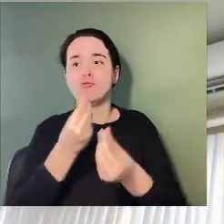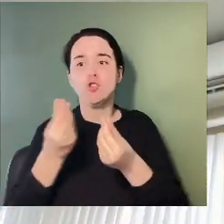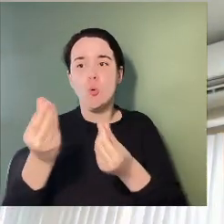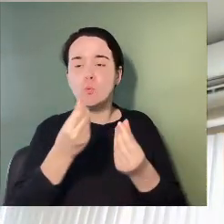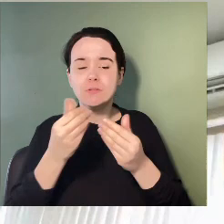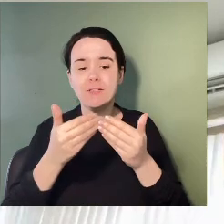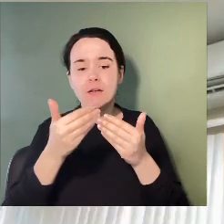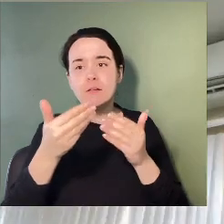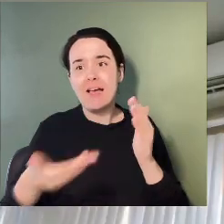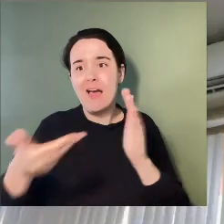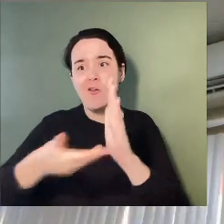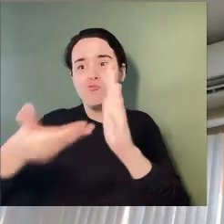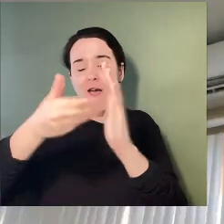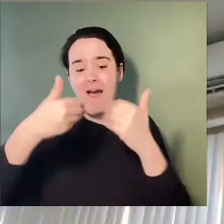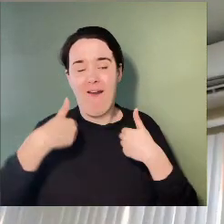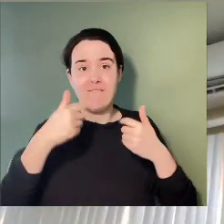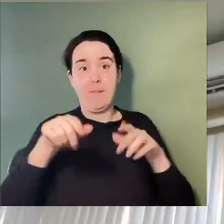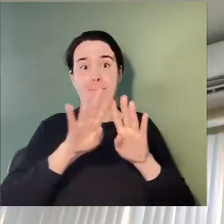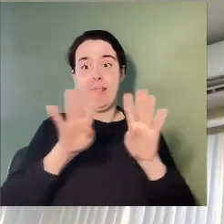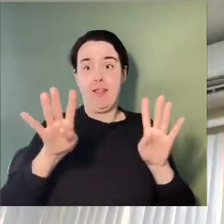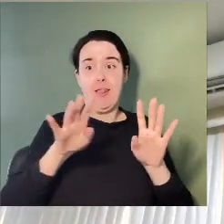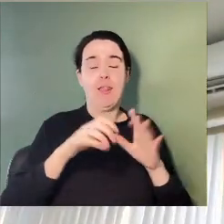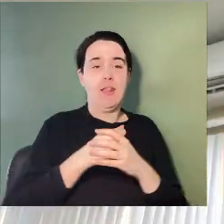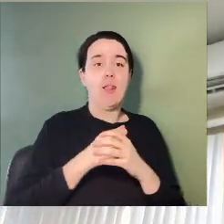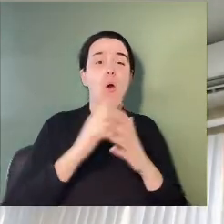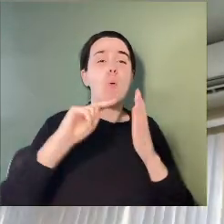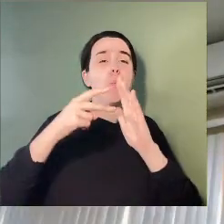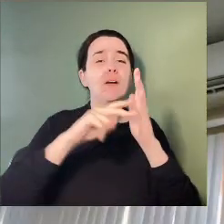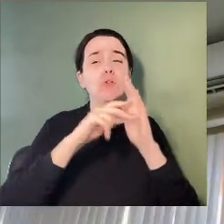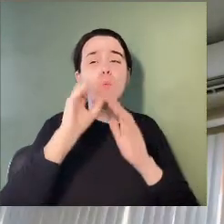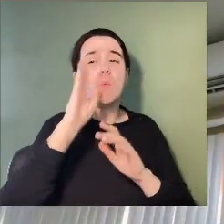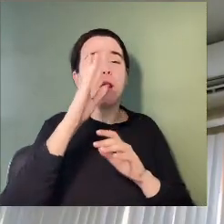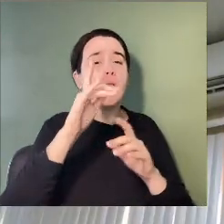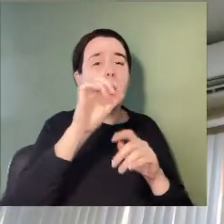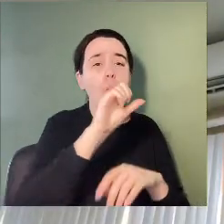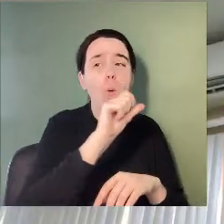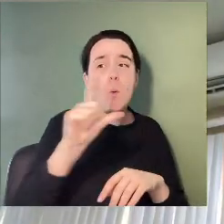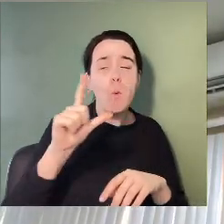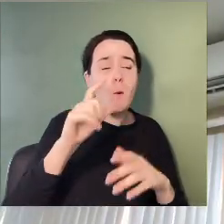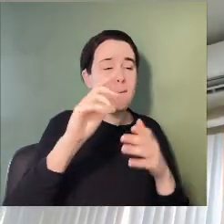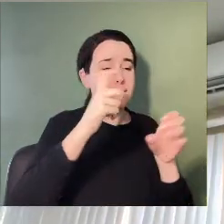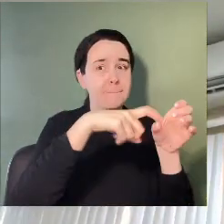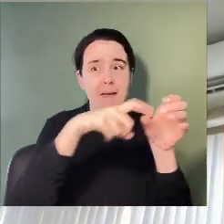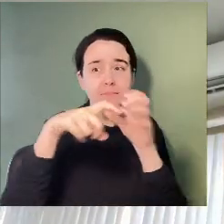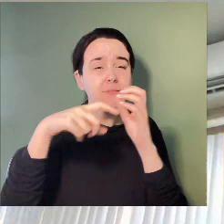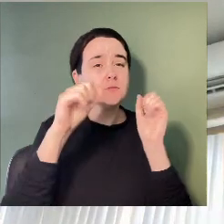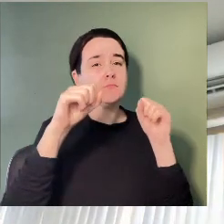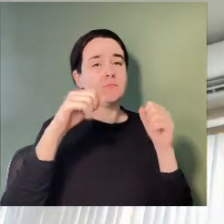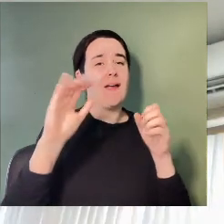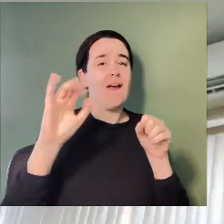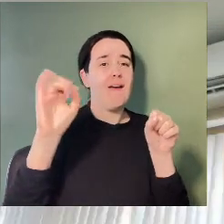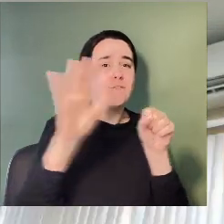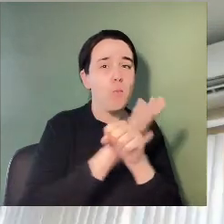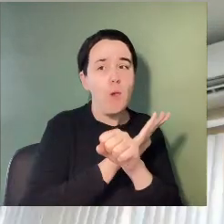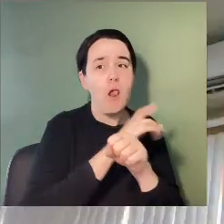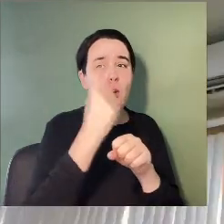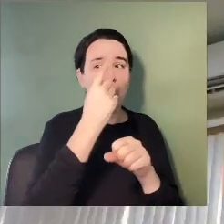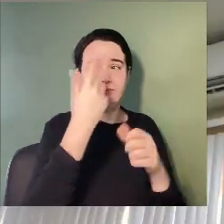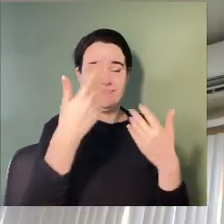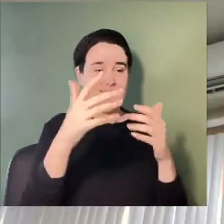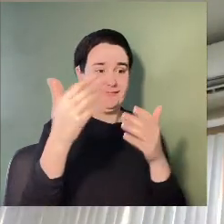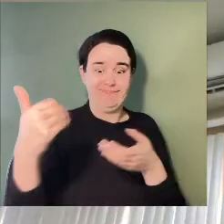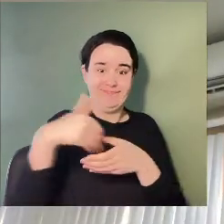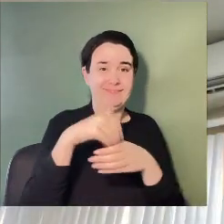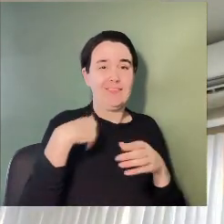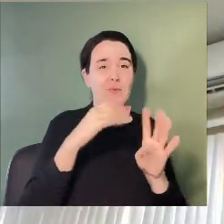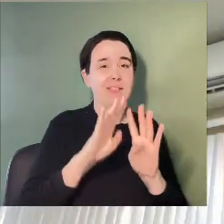panel. Our panel organizations will be sent to all participants. So to everyone who attended the session, will get